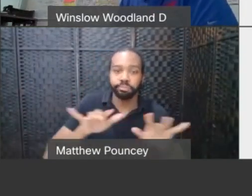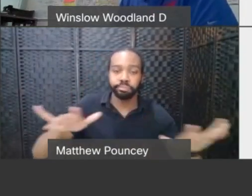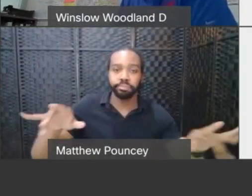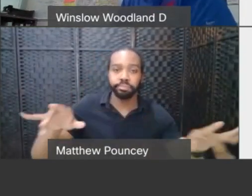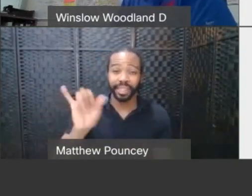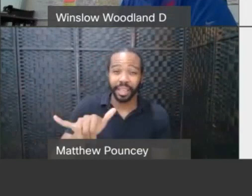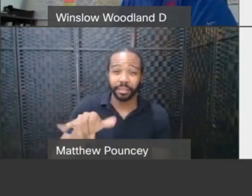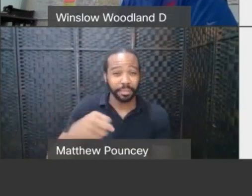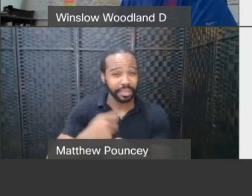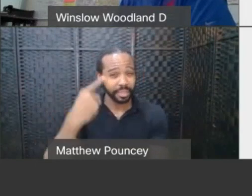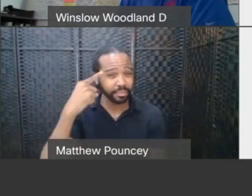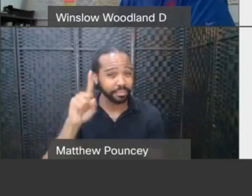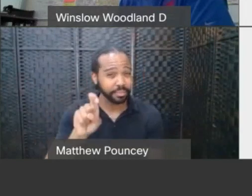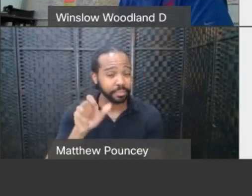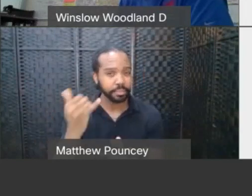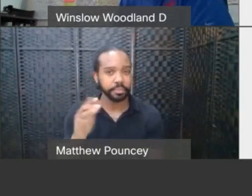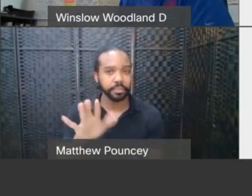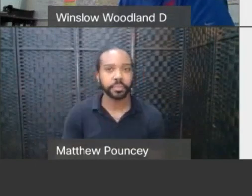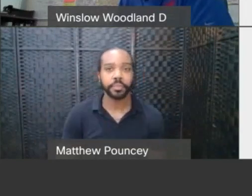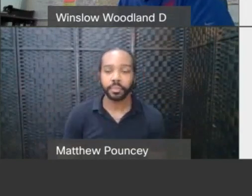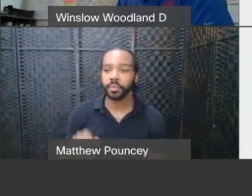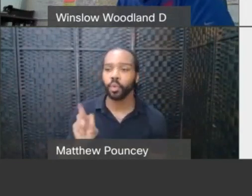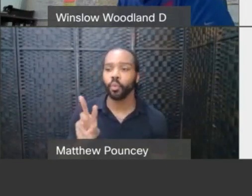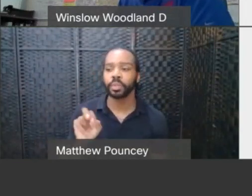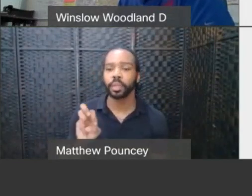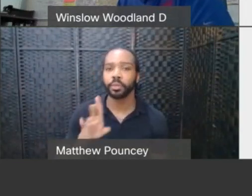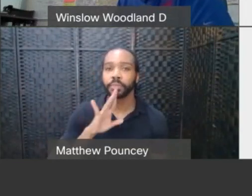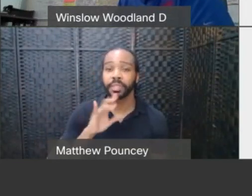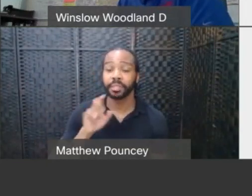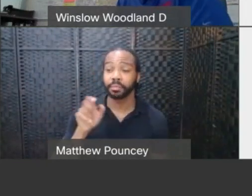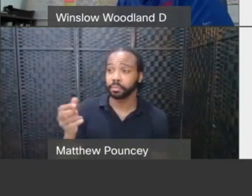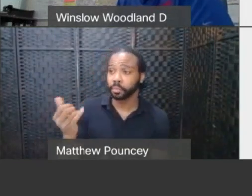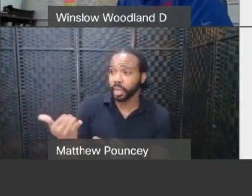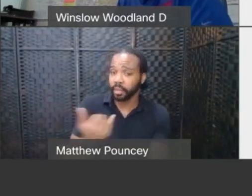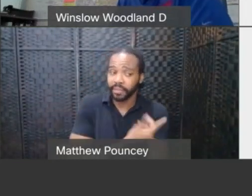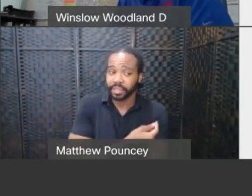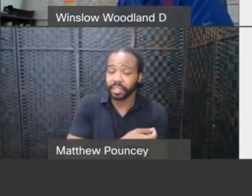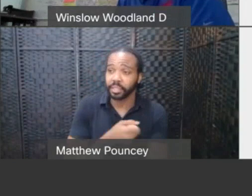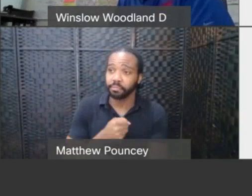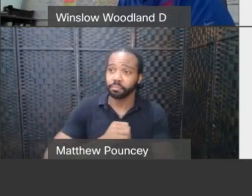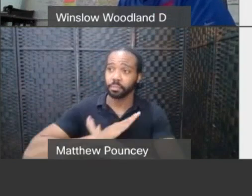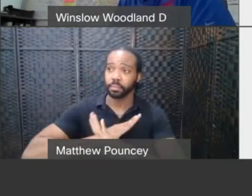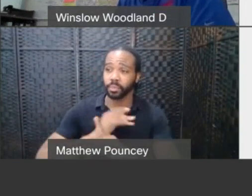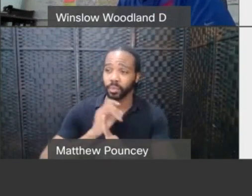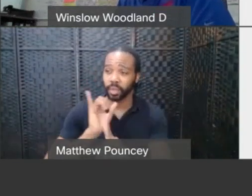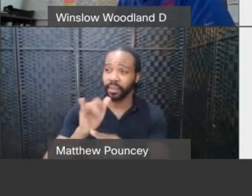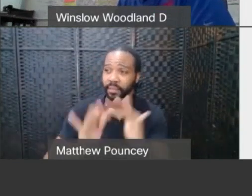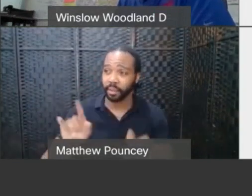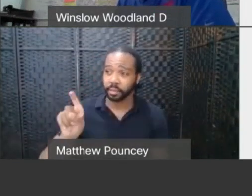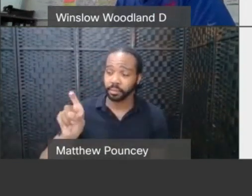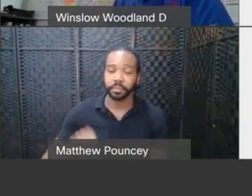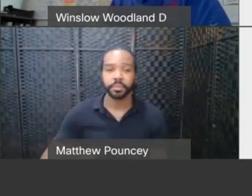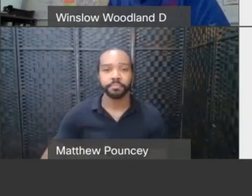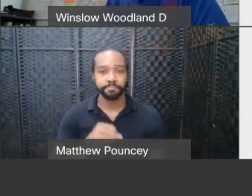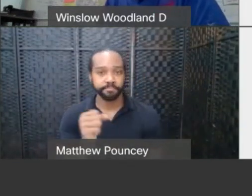Is the current vaccination effective against this variant? Yes. So the vaccine is effective